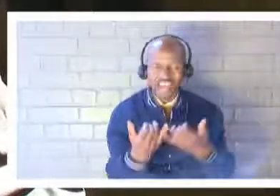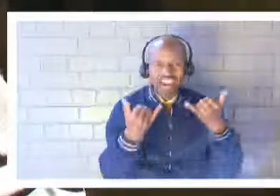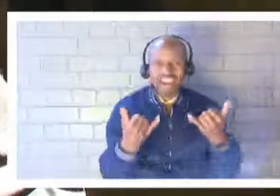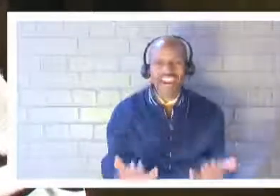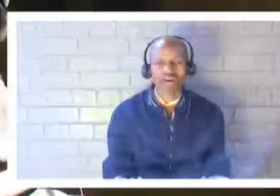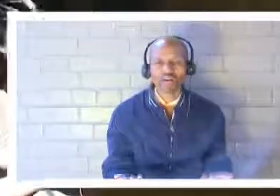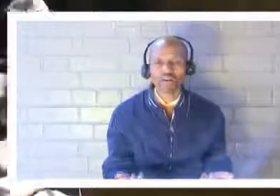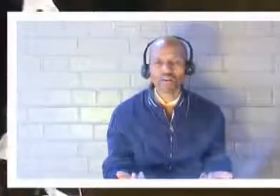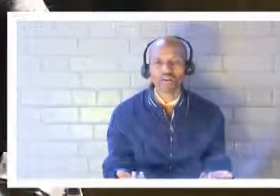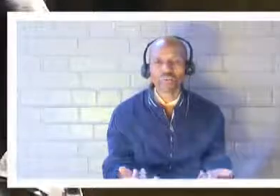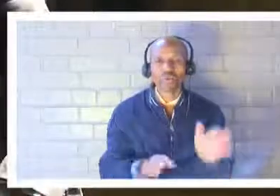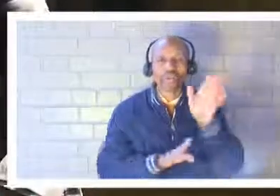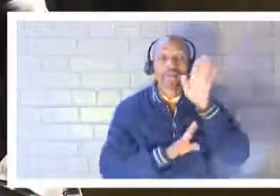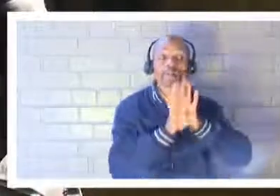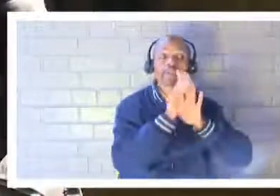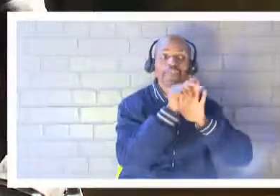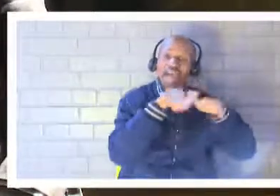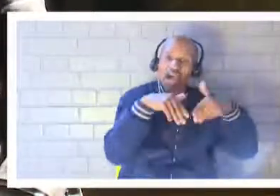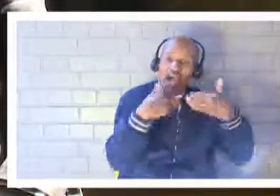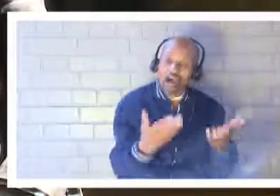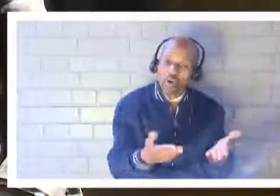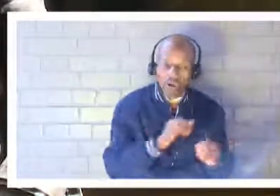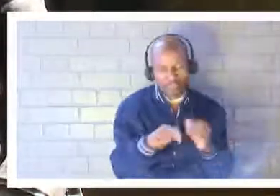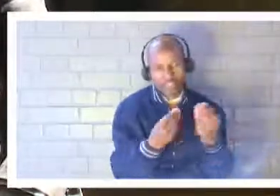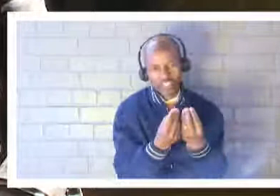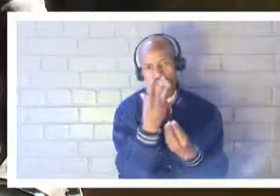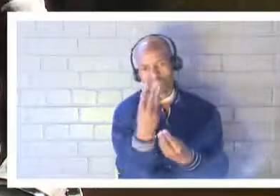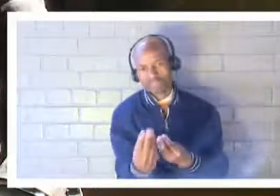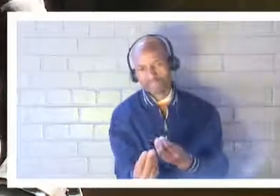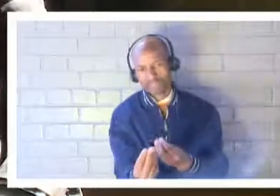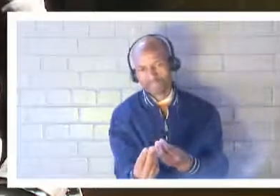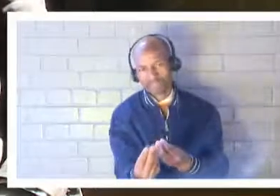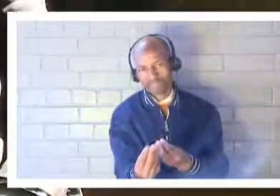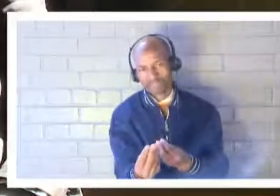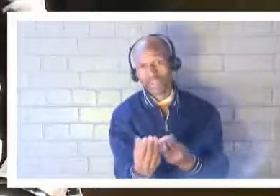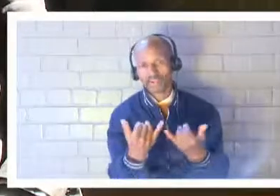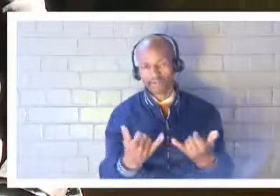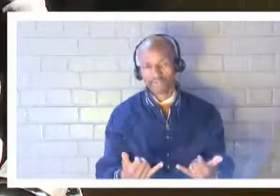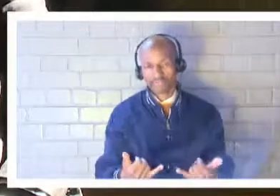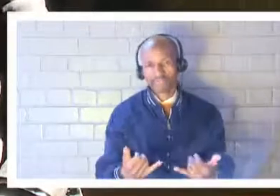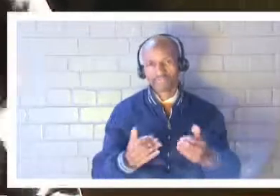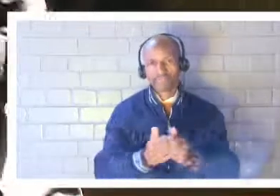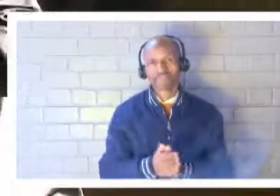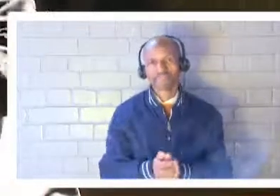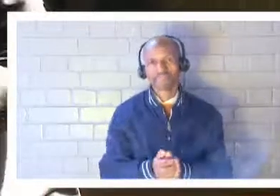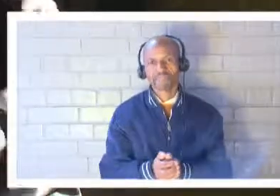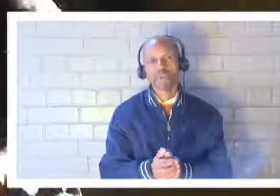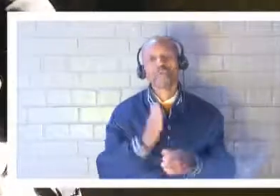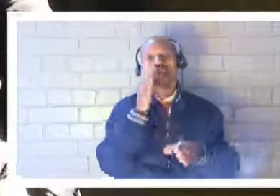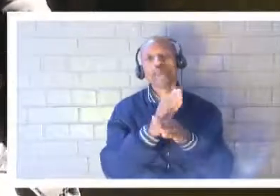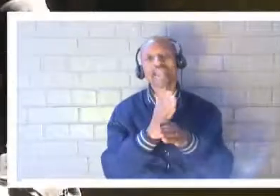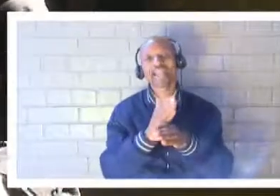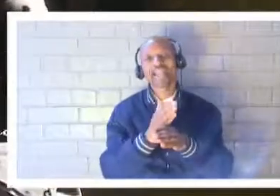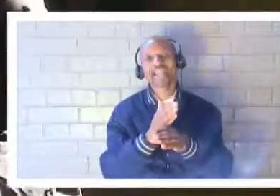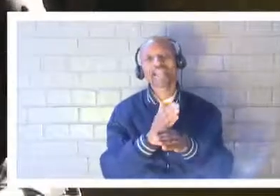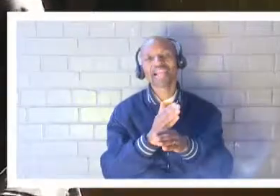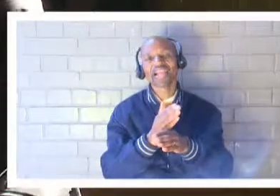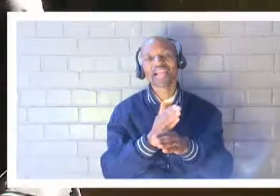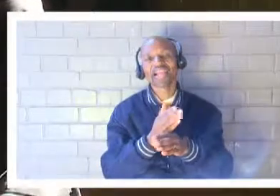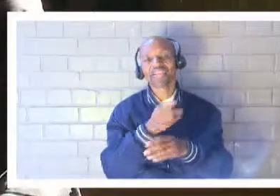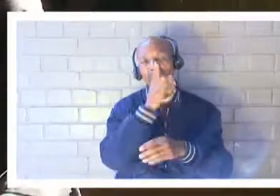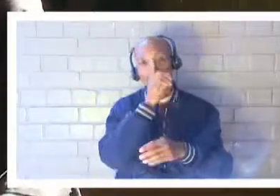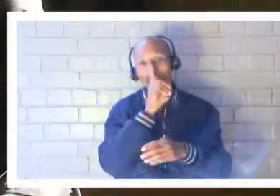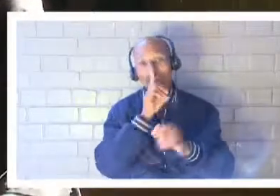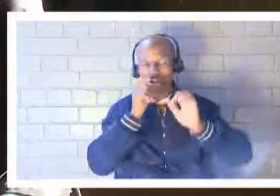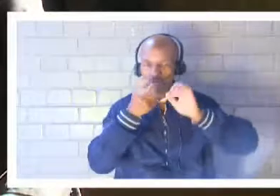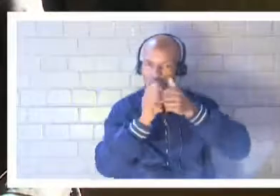we improve on what we have as of now? We work in silos, that's our problem.